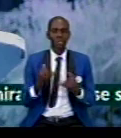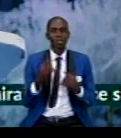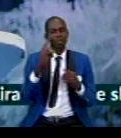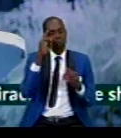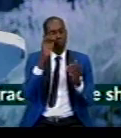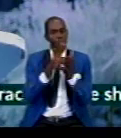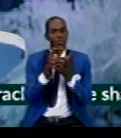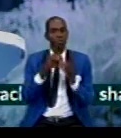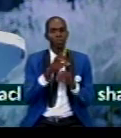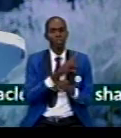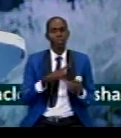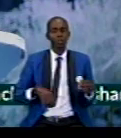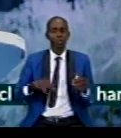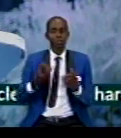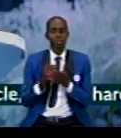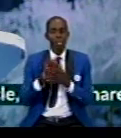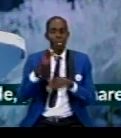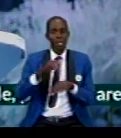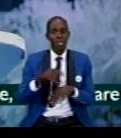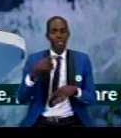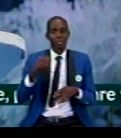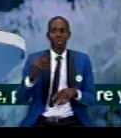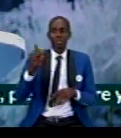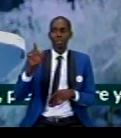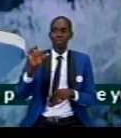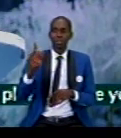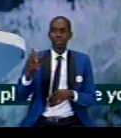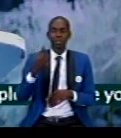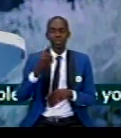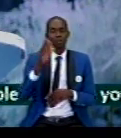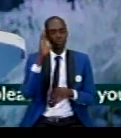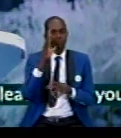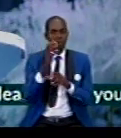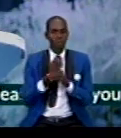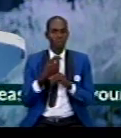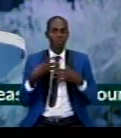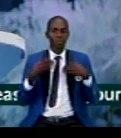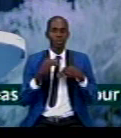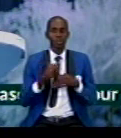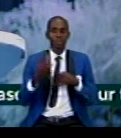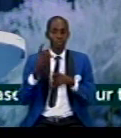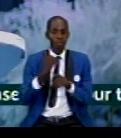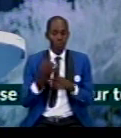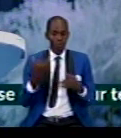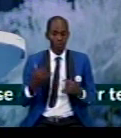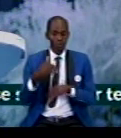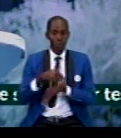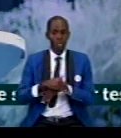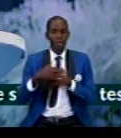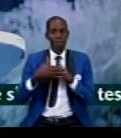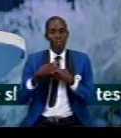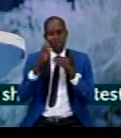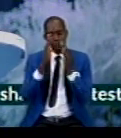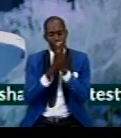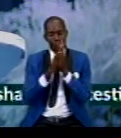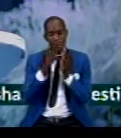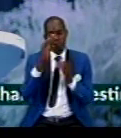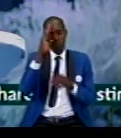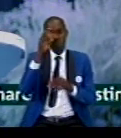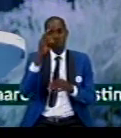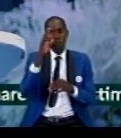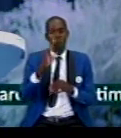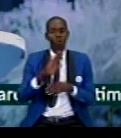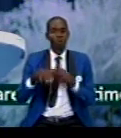healing. And just tonight, after the prayers of the man of God, all those symptoms of malaria and typhoid are all gone. I